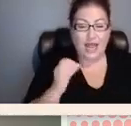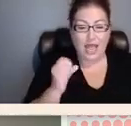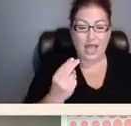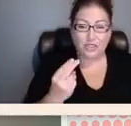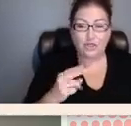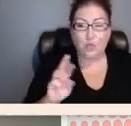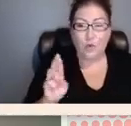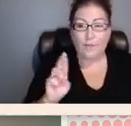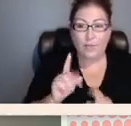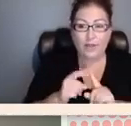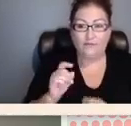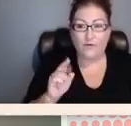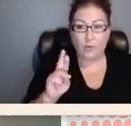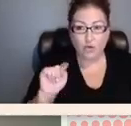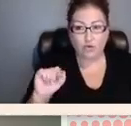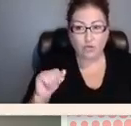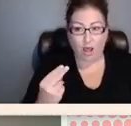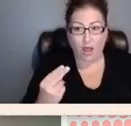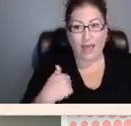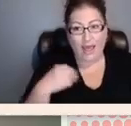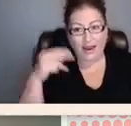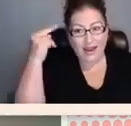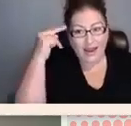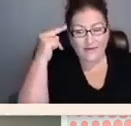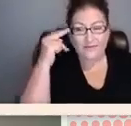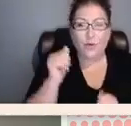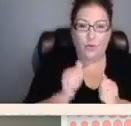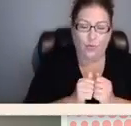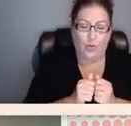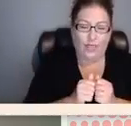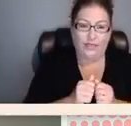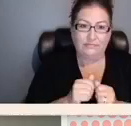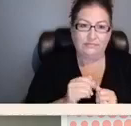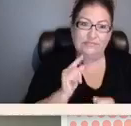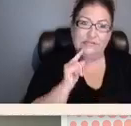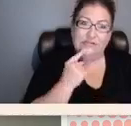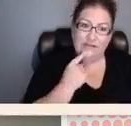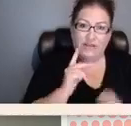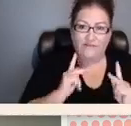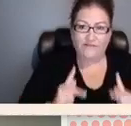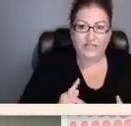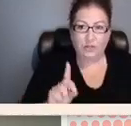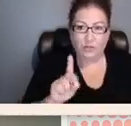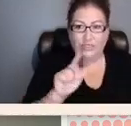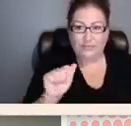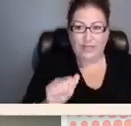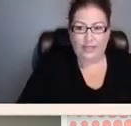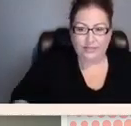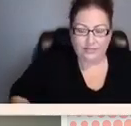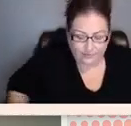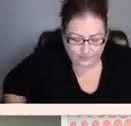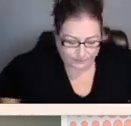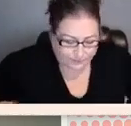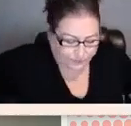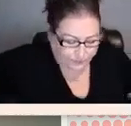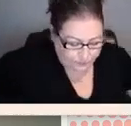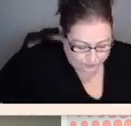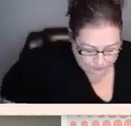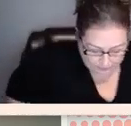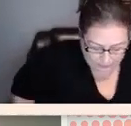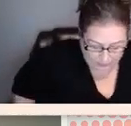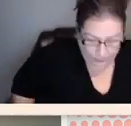Utah, had a nephew with significant physical disabilities. We recognized